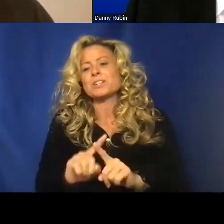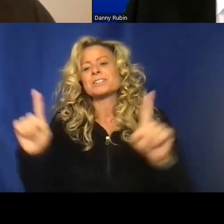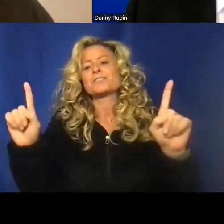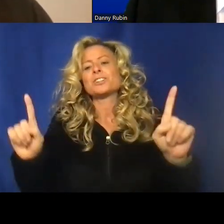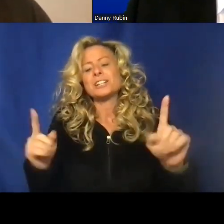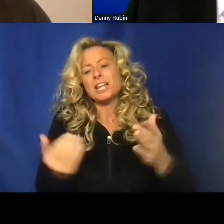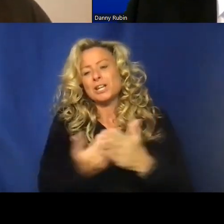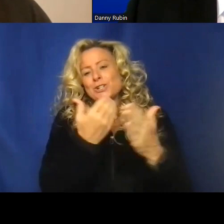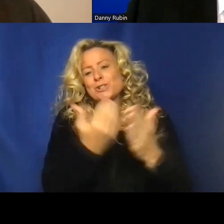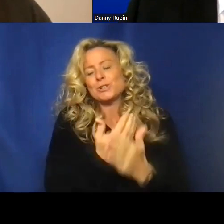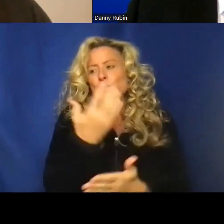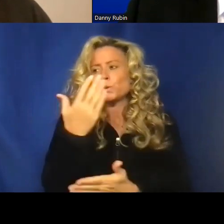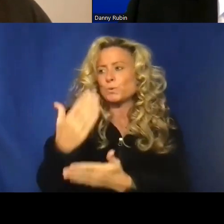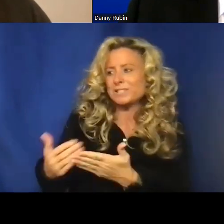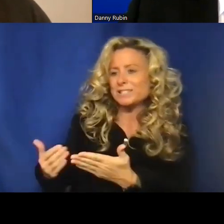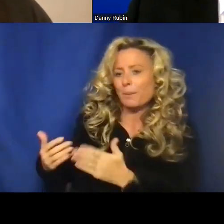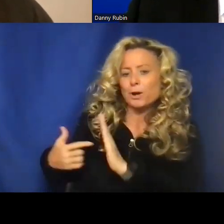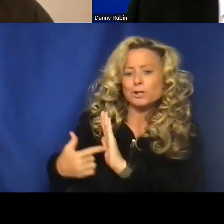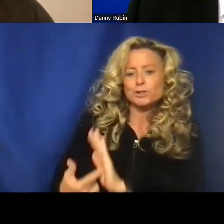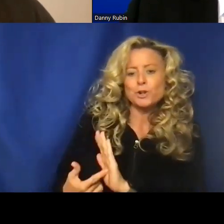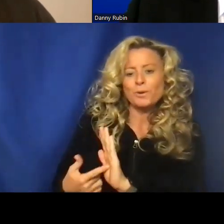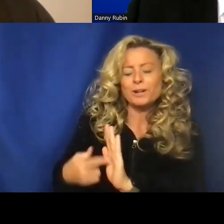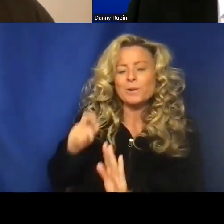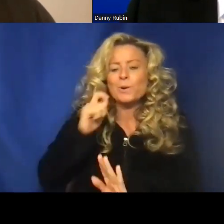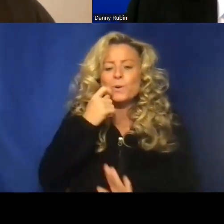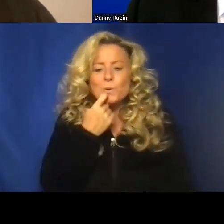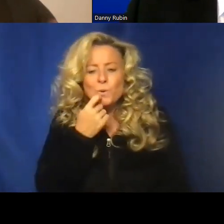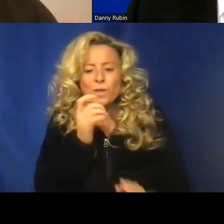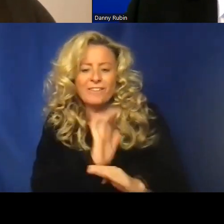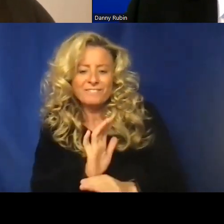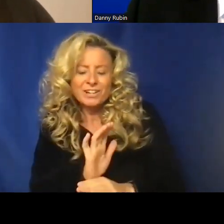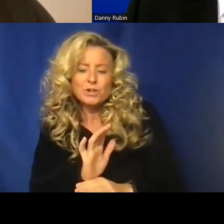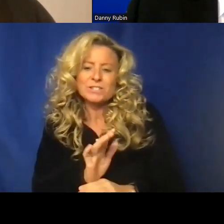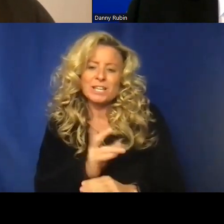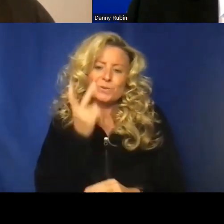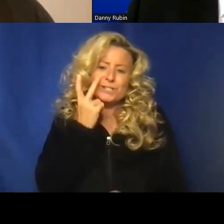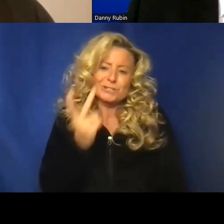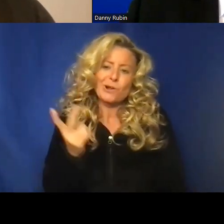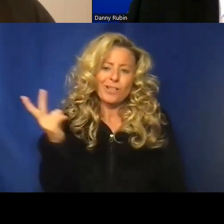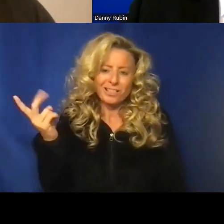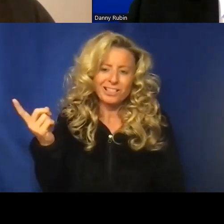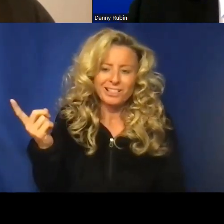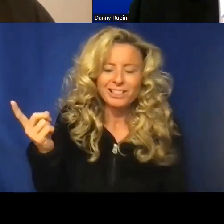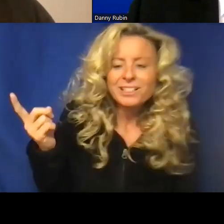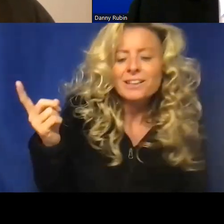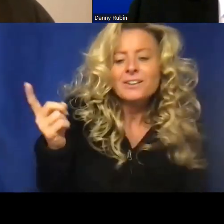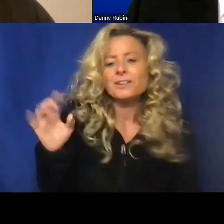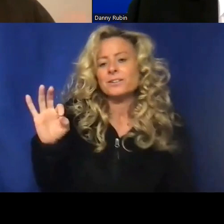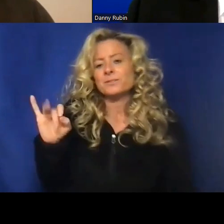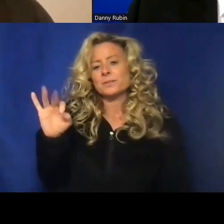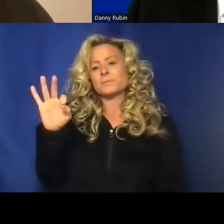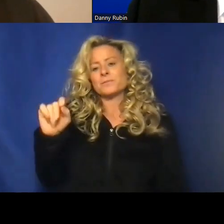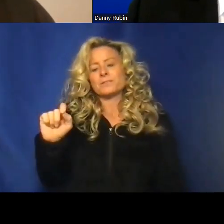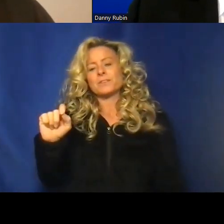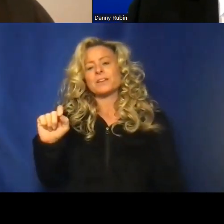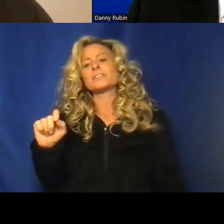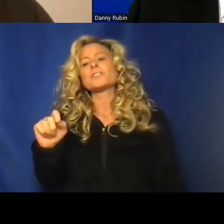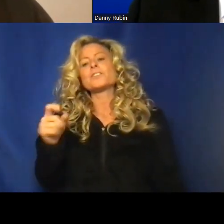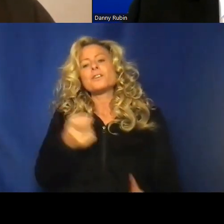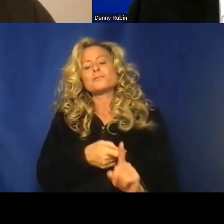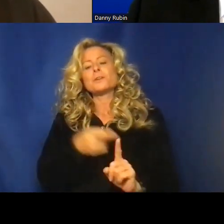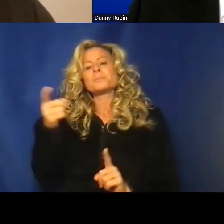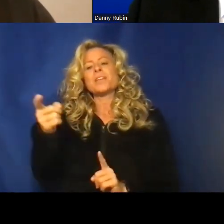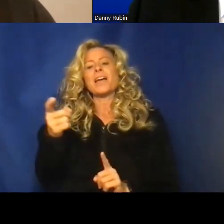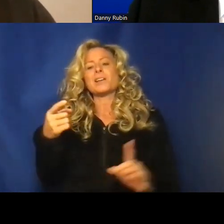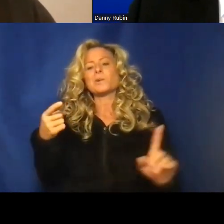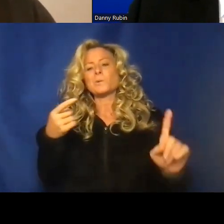different. And some are showing really cool videos, like we saw from FIFA for that goal that Carly Lloyd